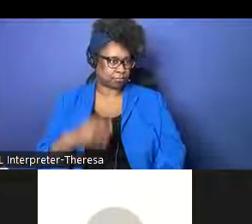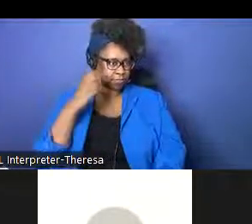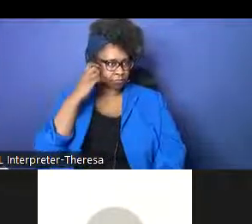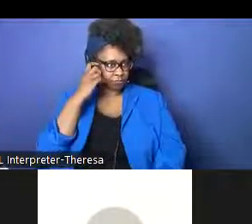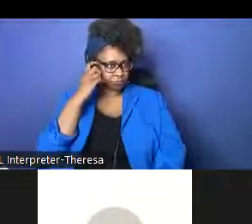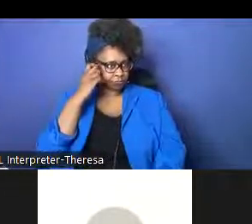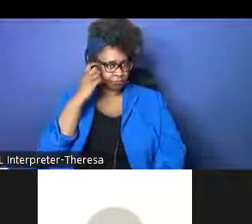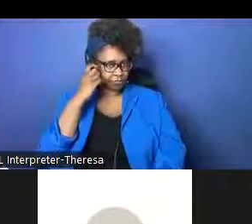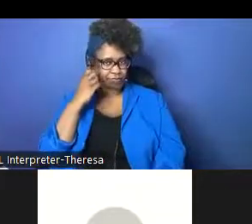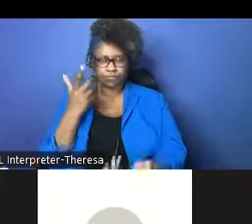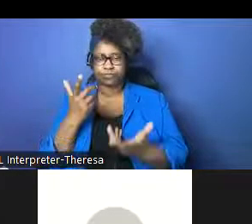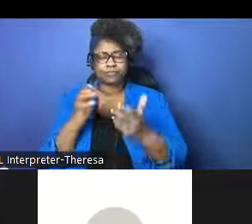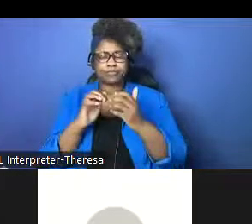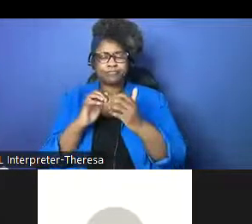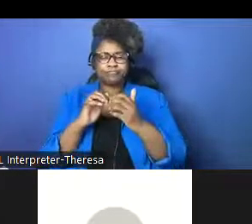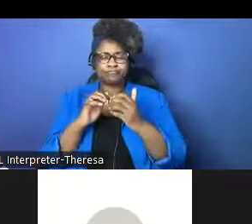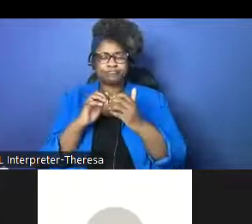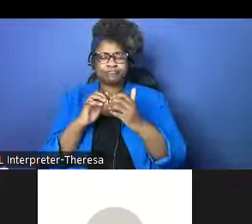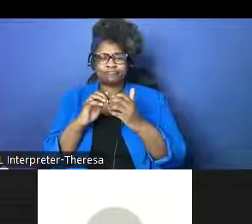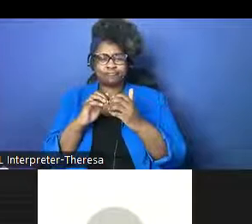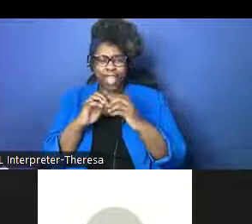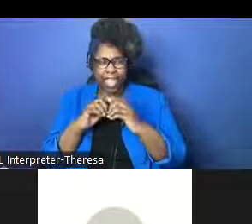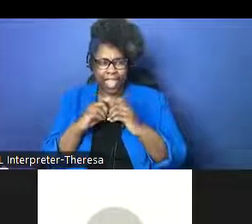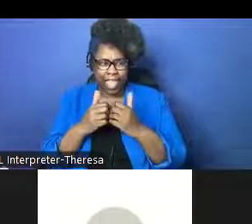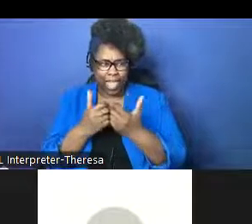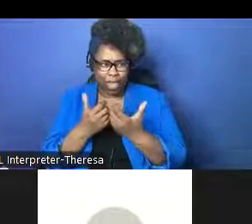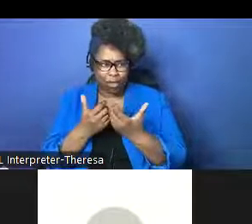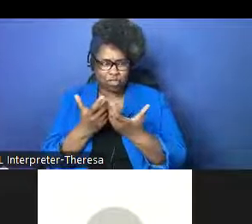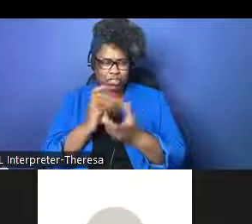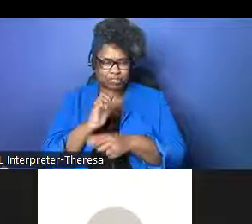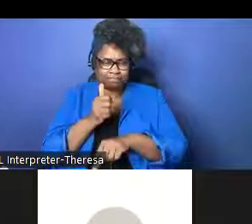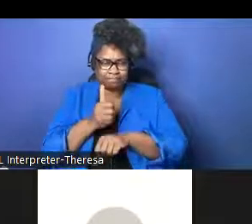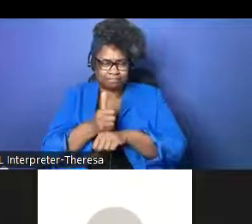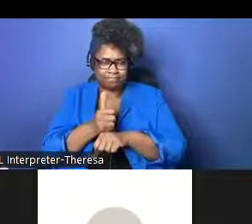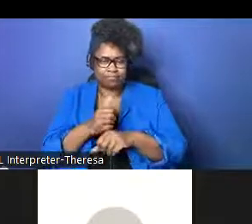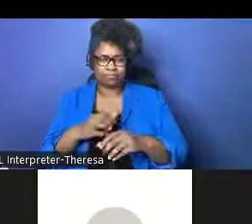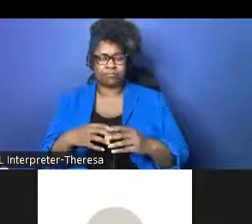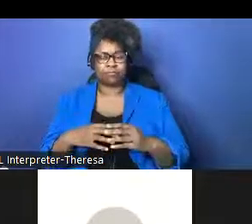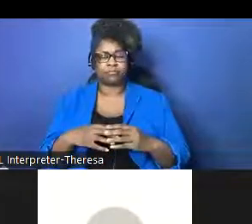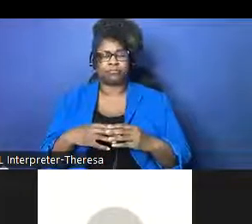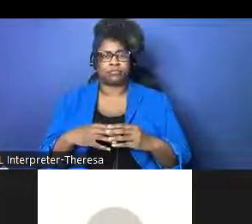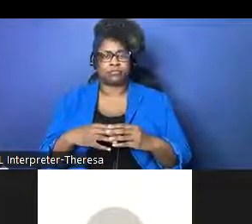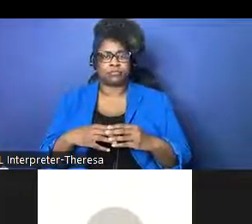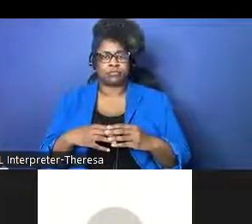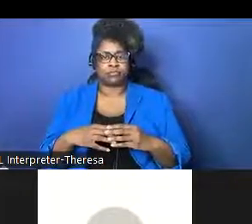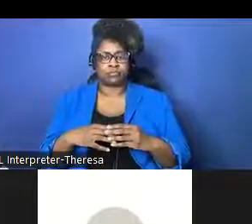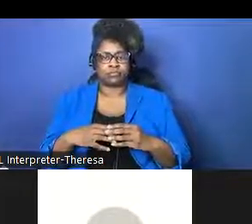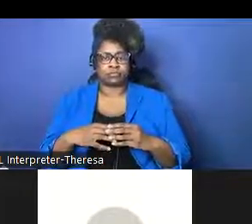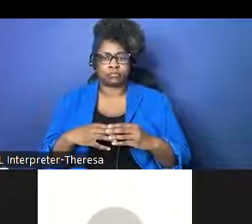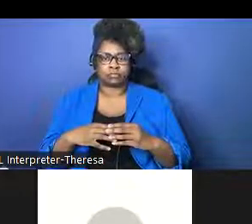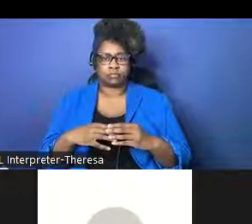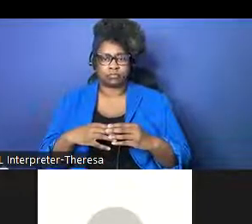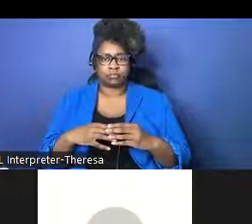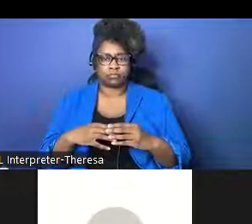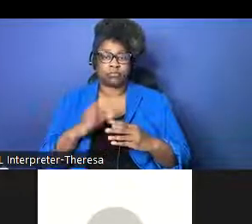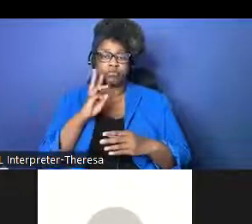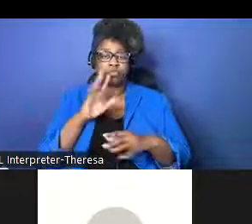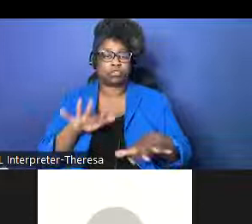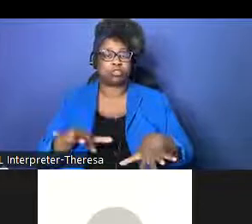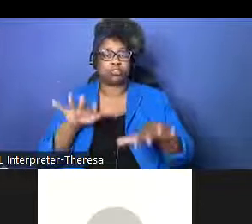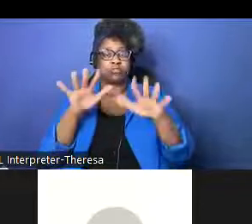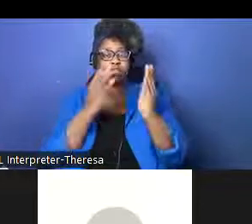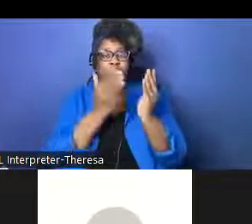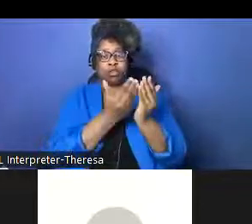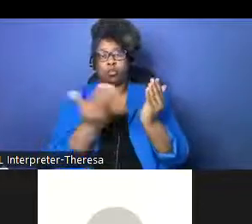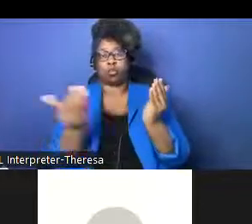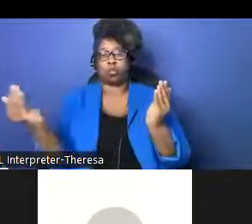So how does this manifest on the site? So as I was saying with the flood wall example we were